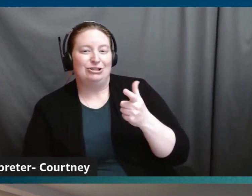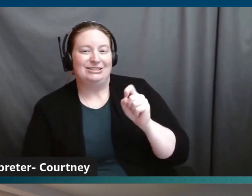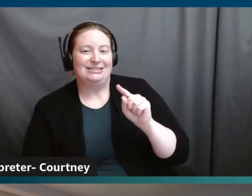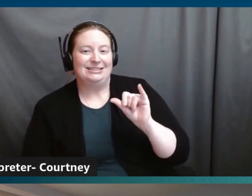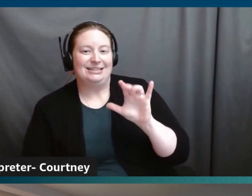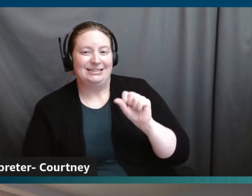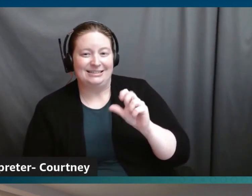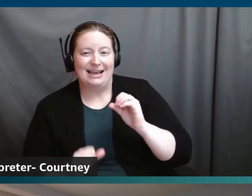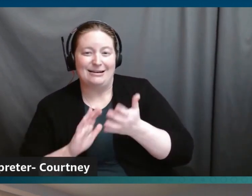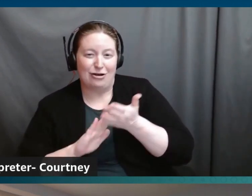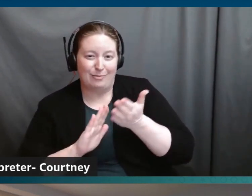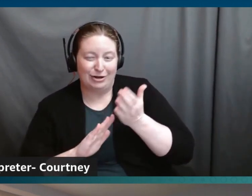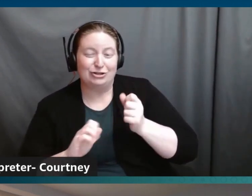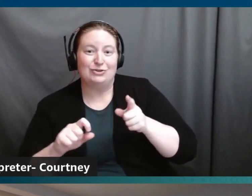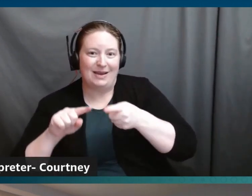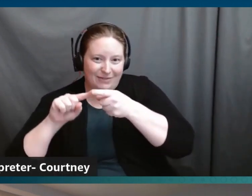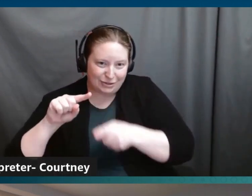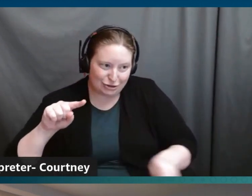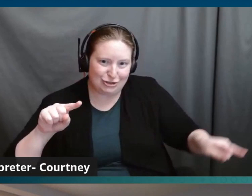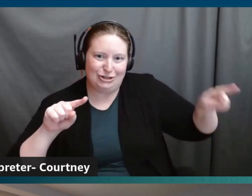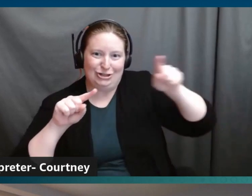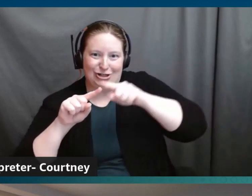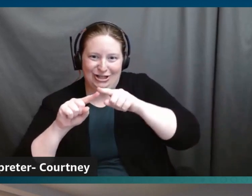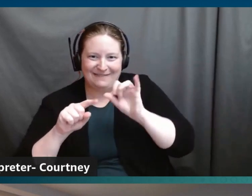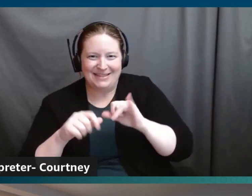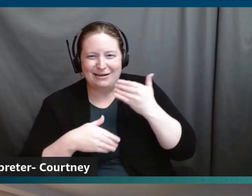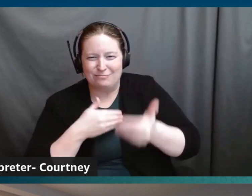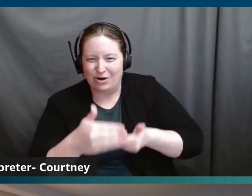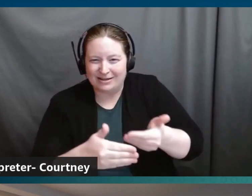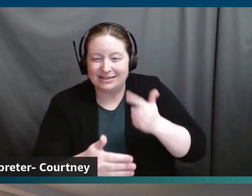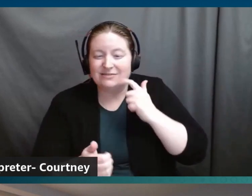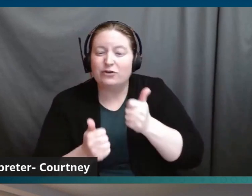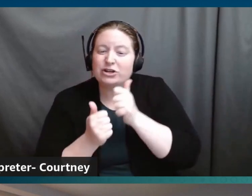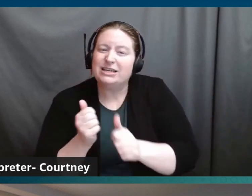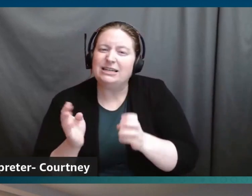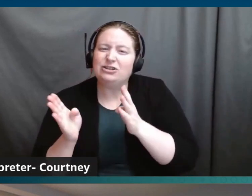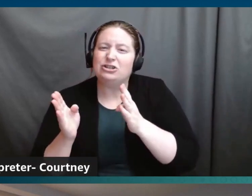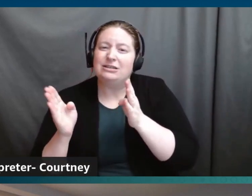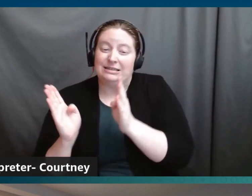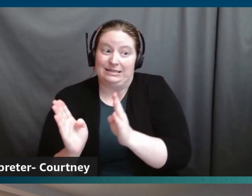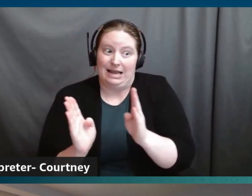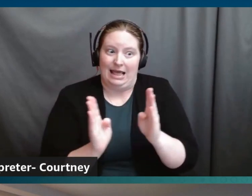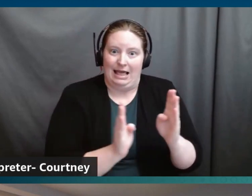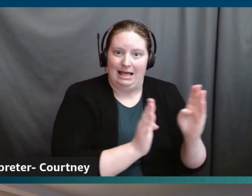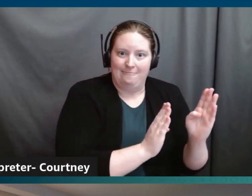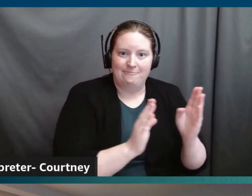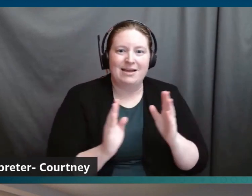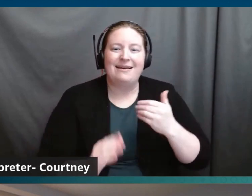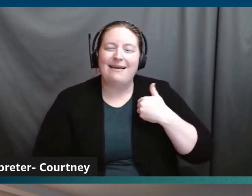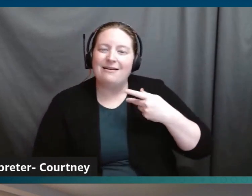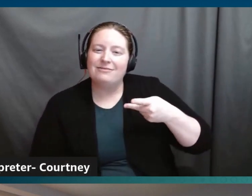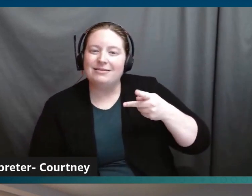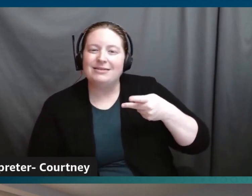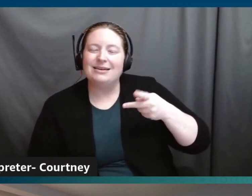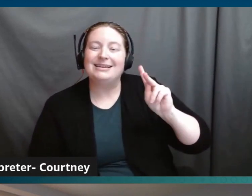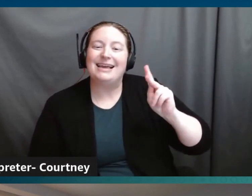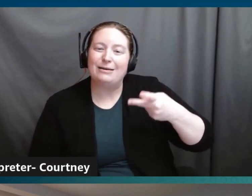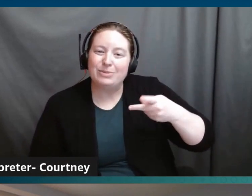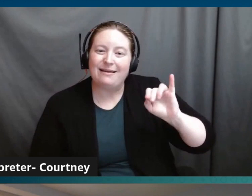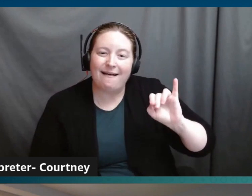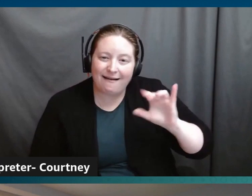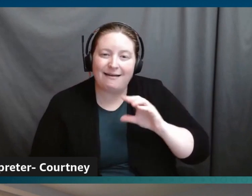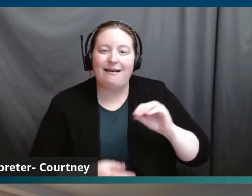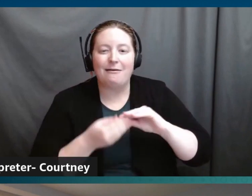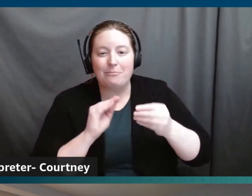create the circularity of the entire process. So for each one of the steps of the process, there are KPIs and metrics that we can help